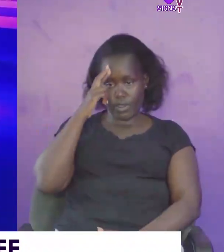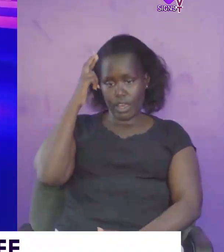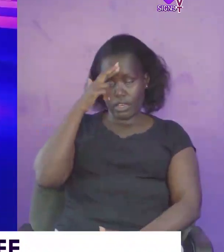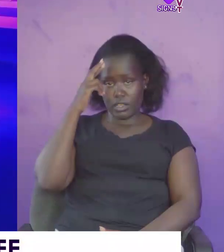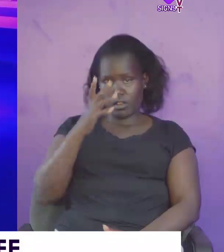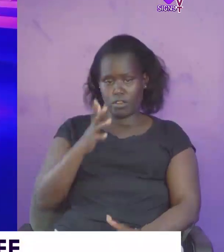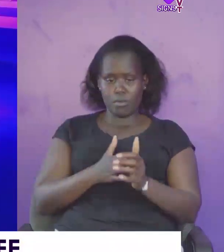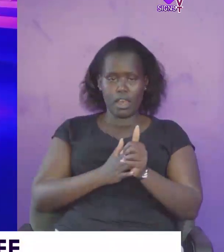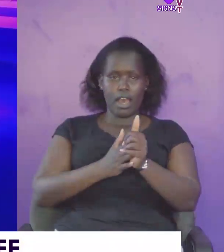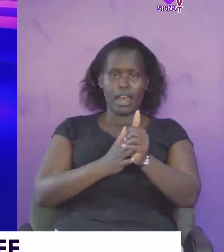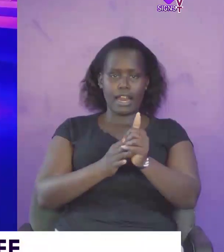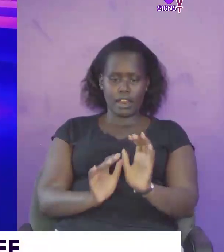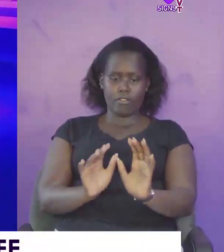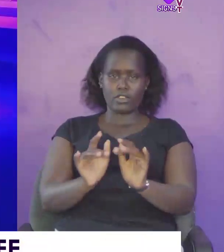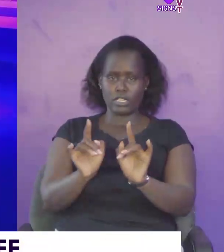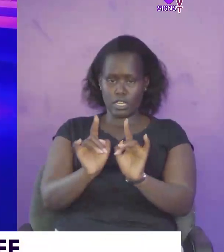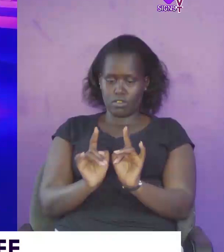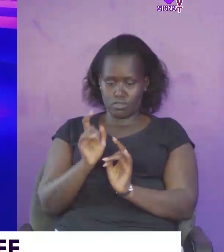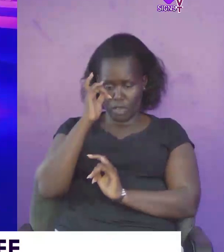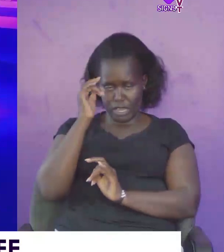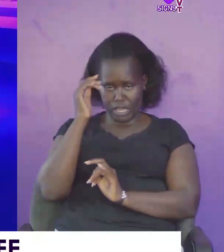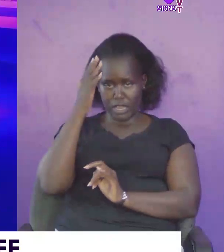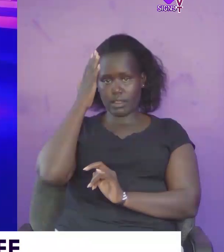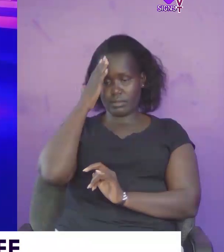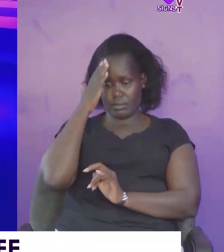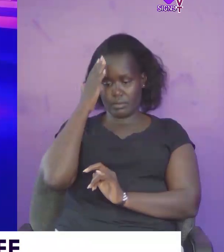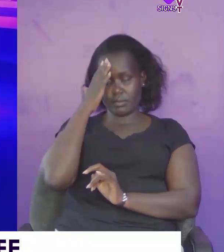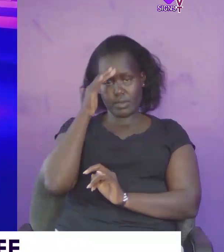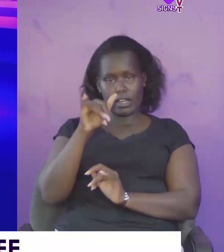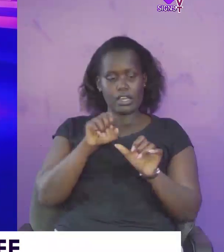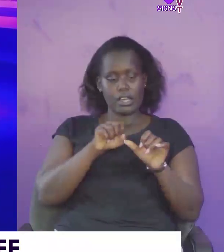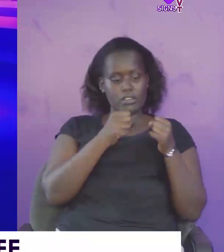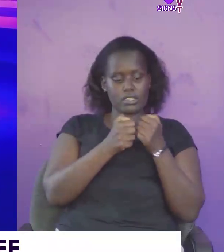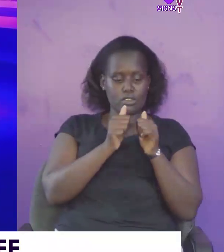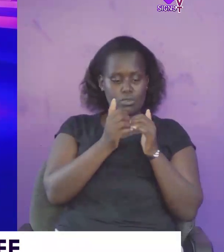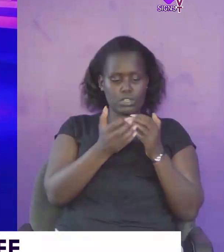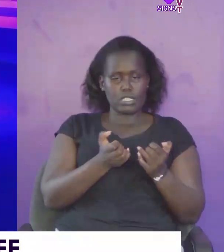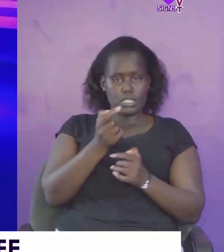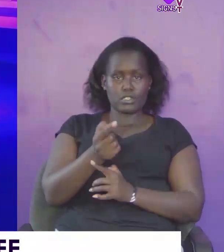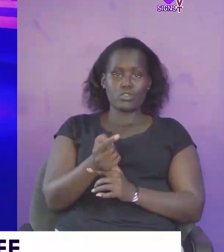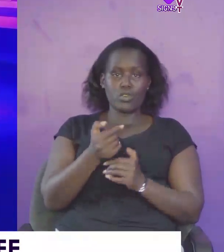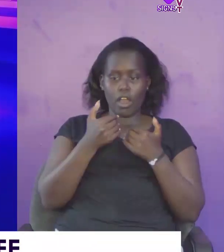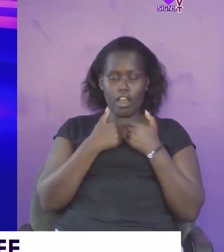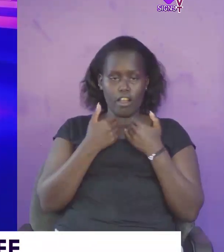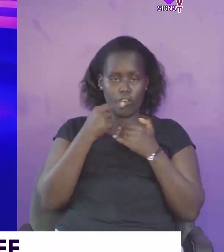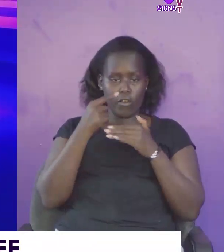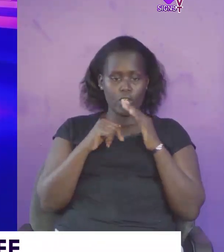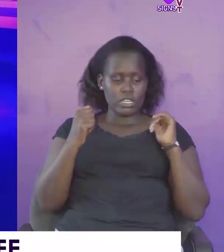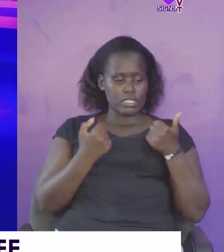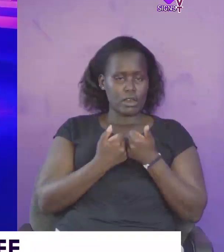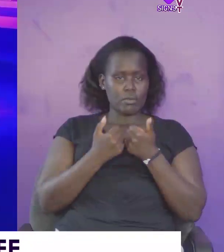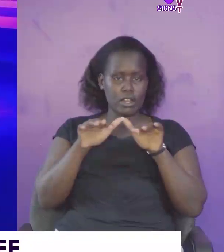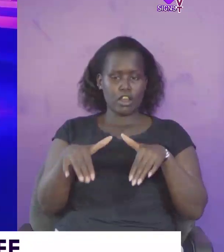driving force. And I think the realization that the society needs you, despite what is going on,